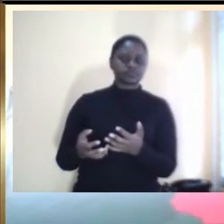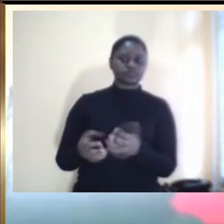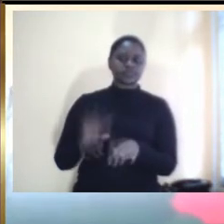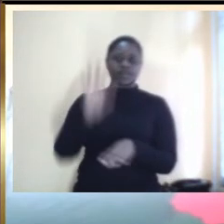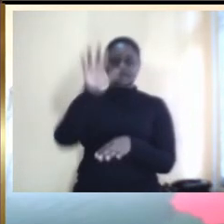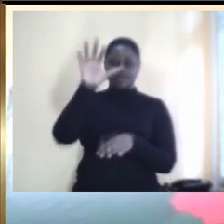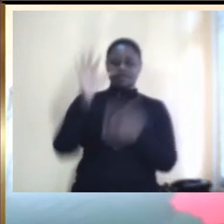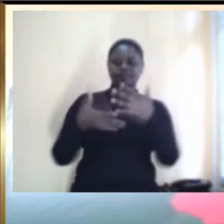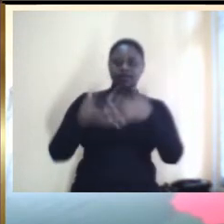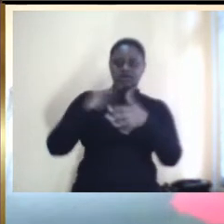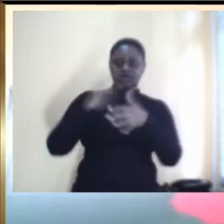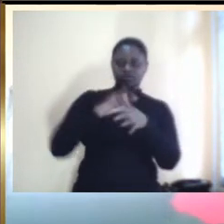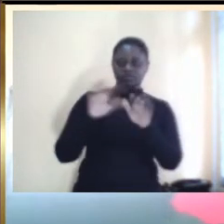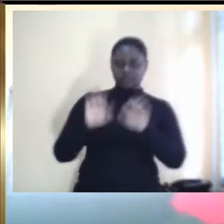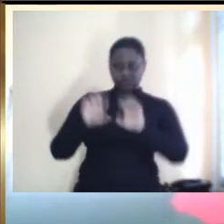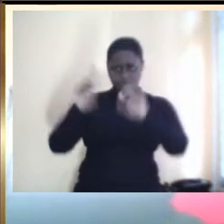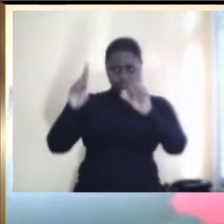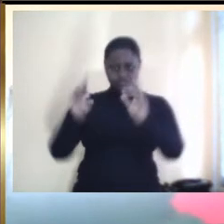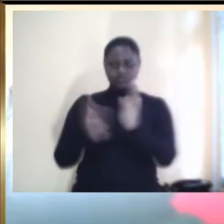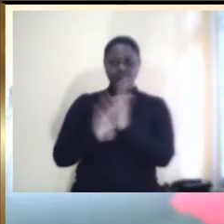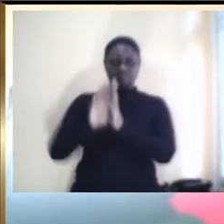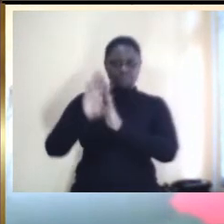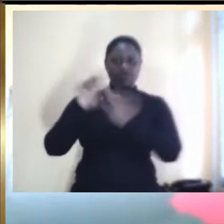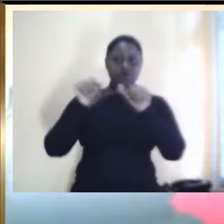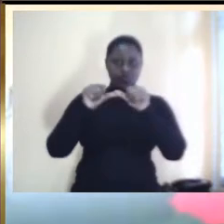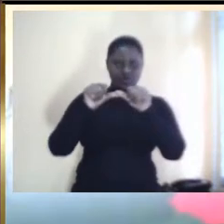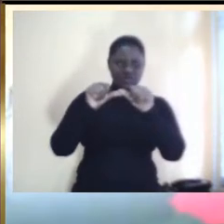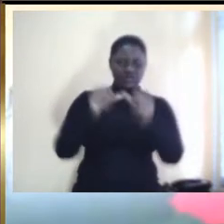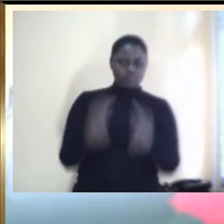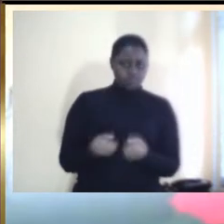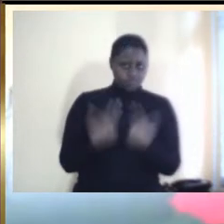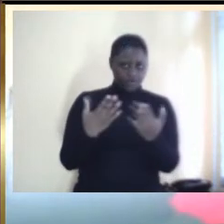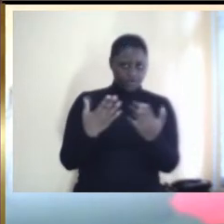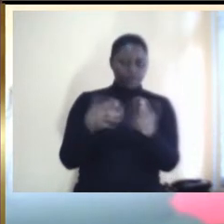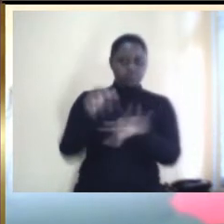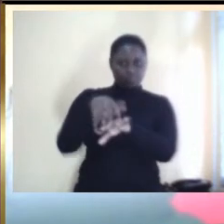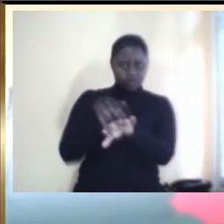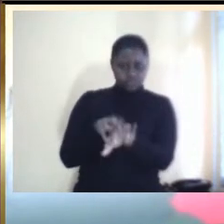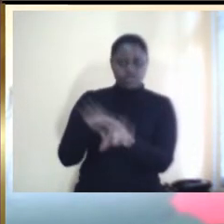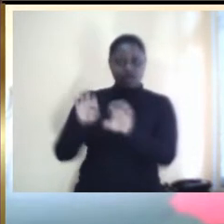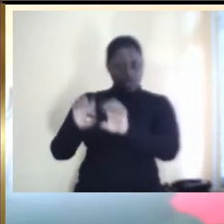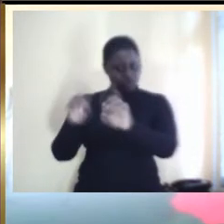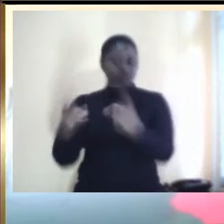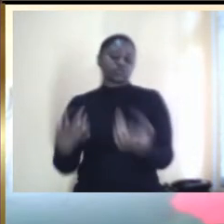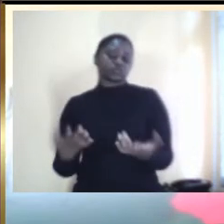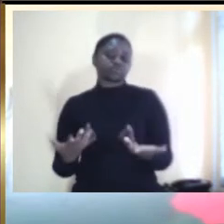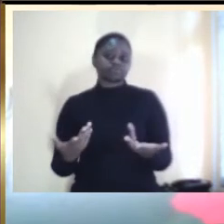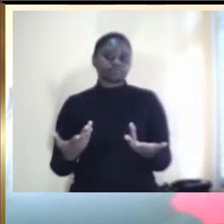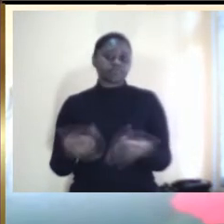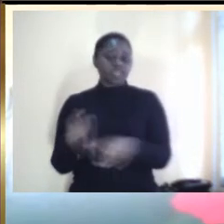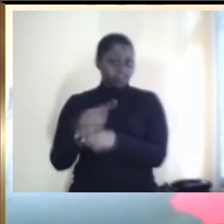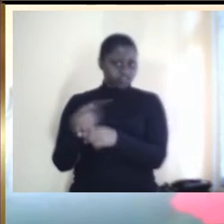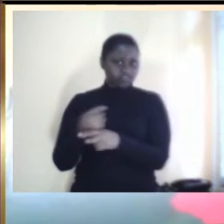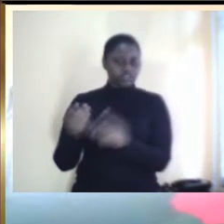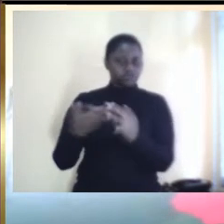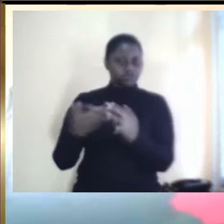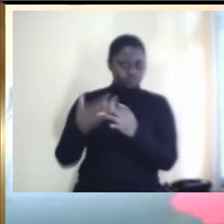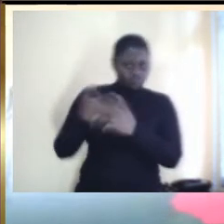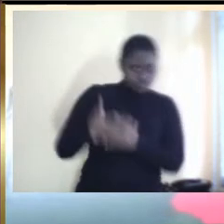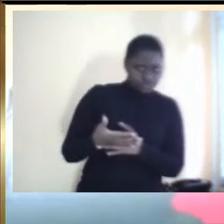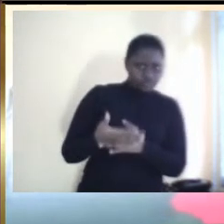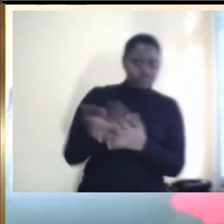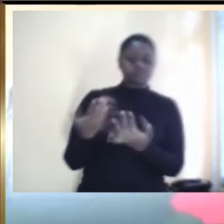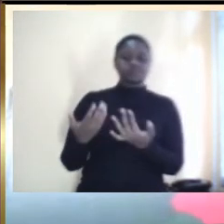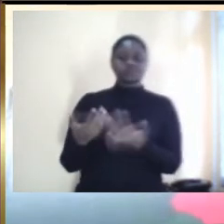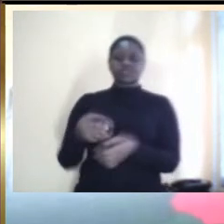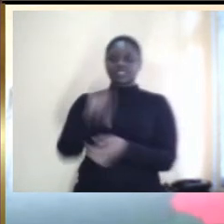5 priority education, skills development, continue to provide agricultural education and training through